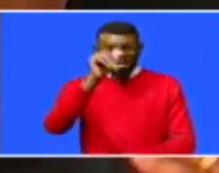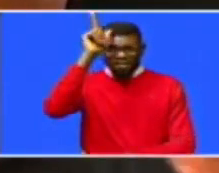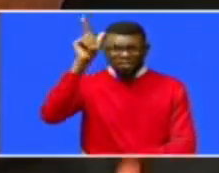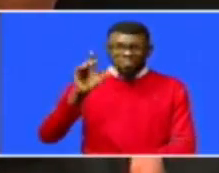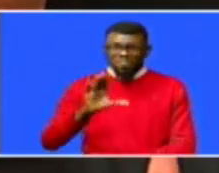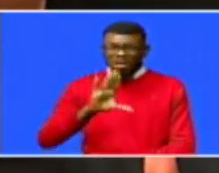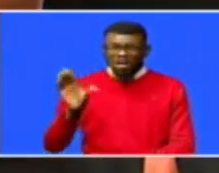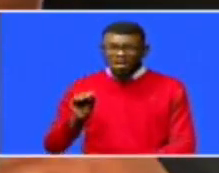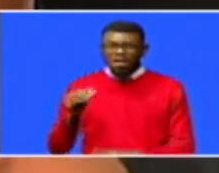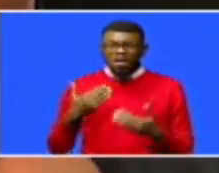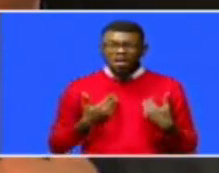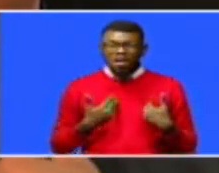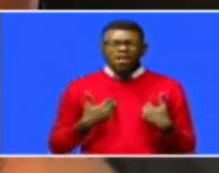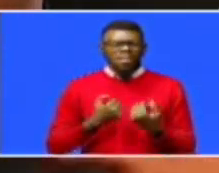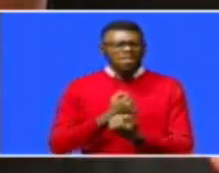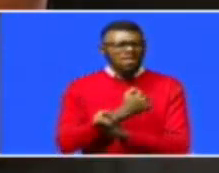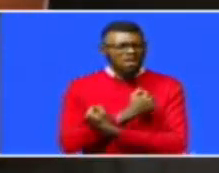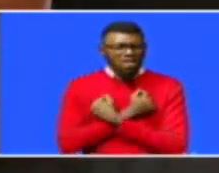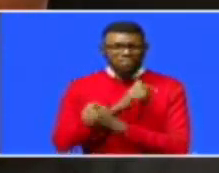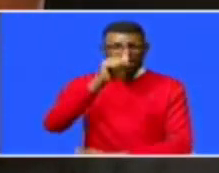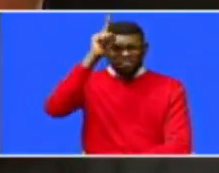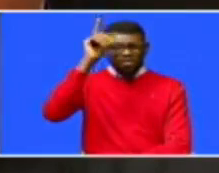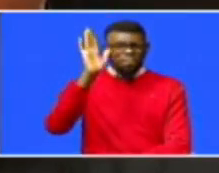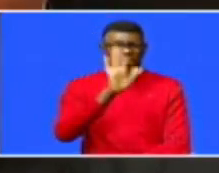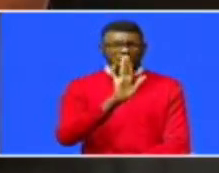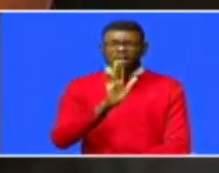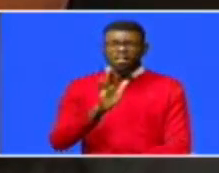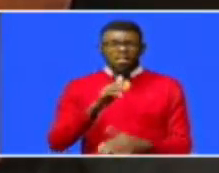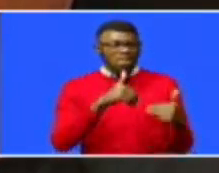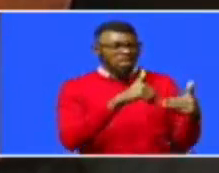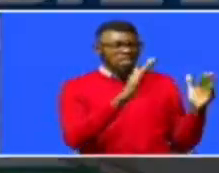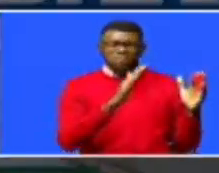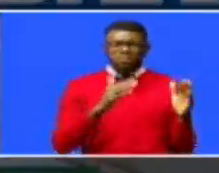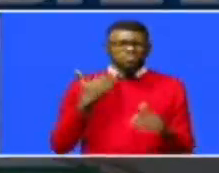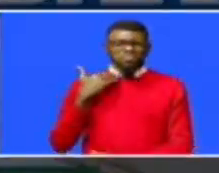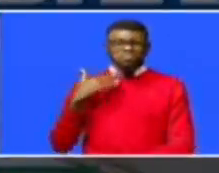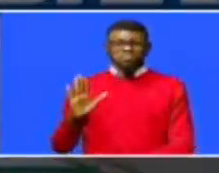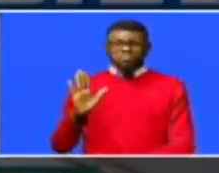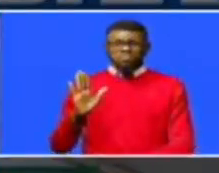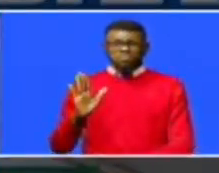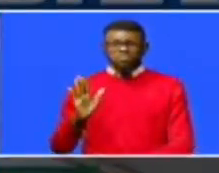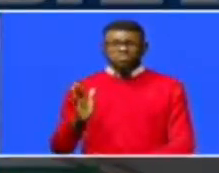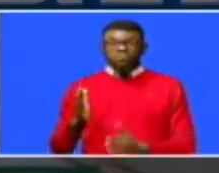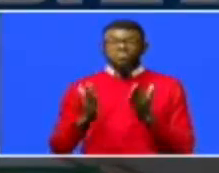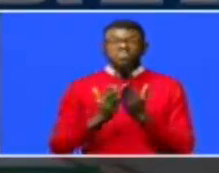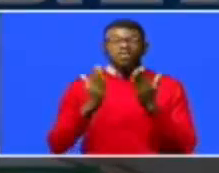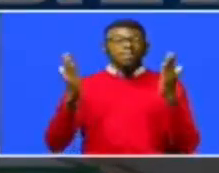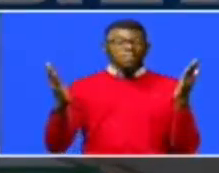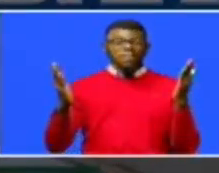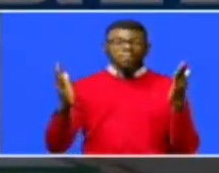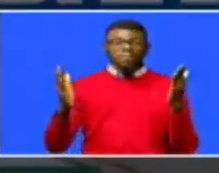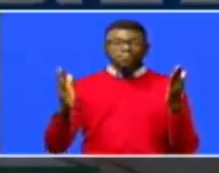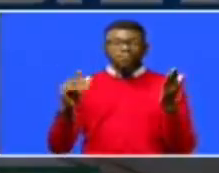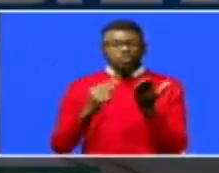Africans are highly attached to their own village and they don't want to leave their own village. That's true. New Vision daily newspaper in Uganda,